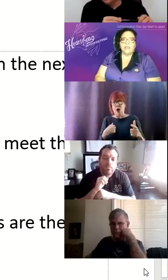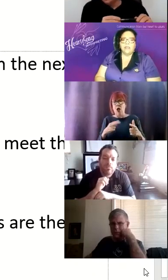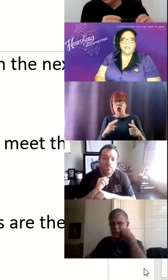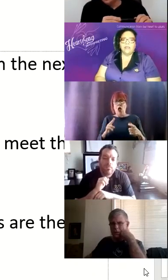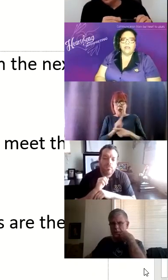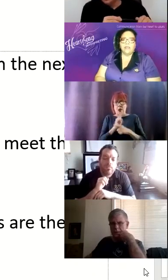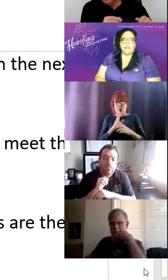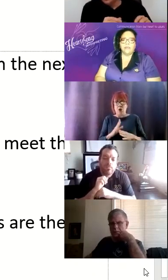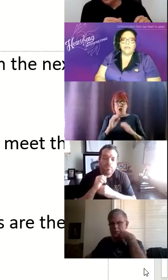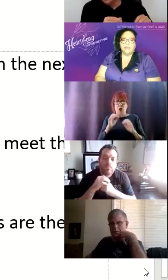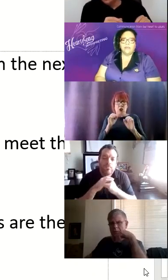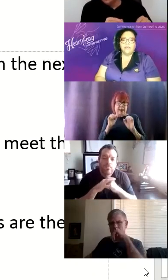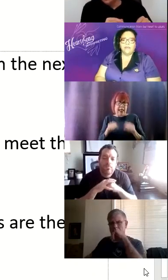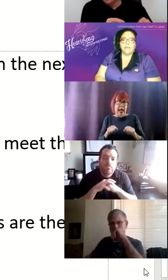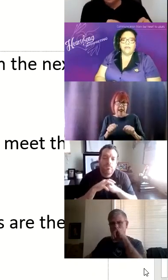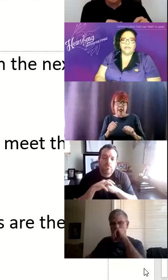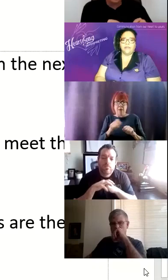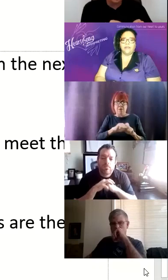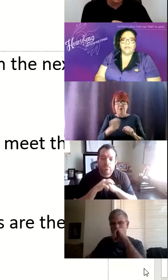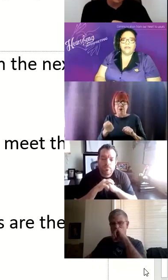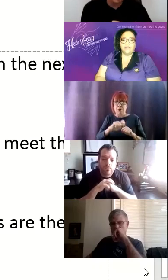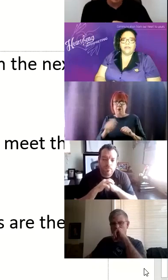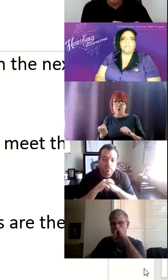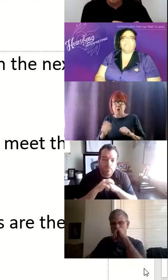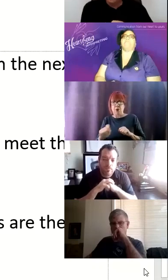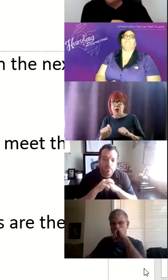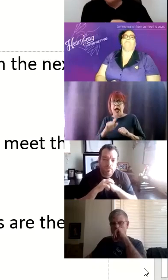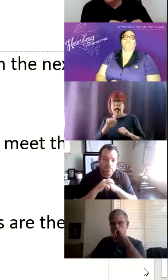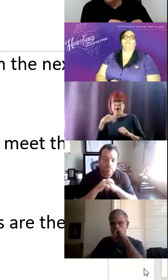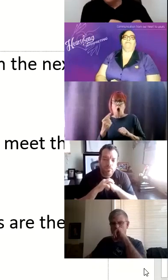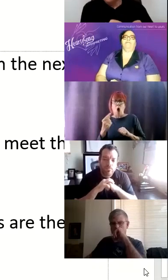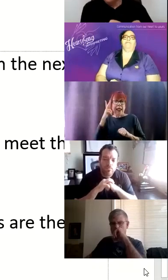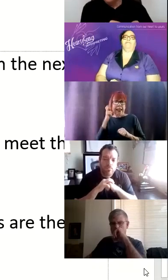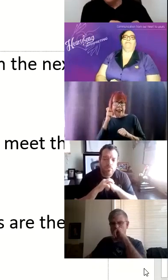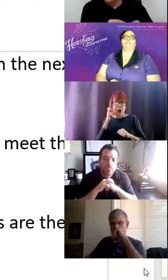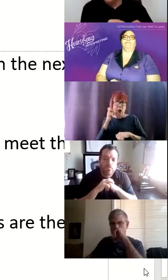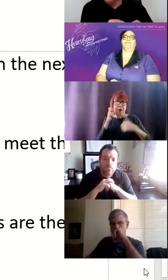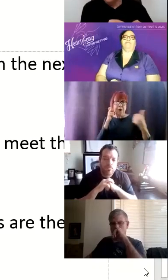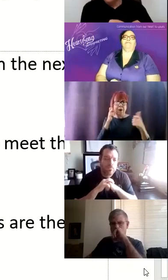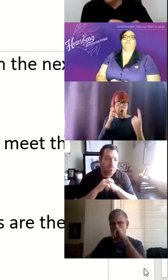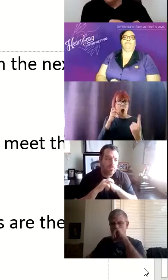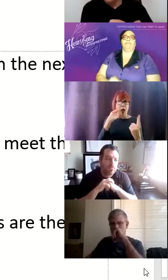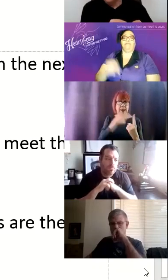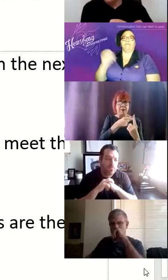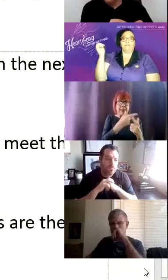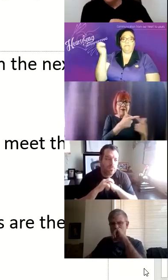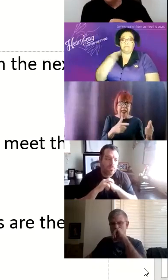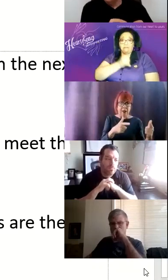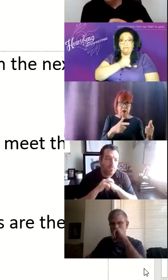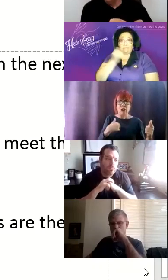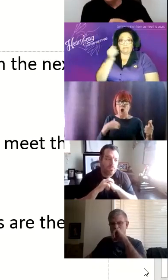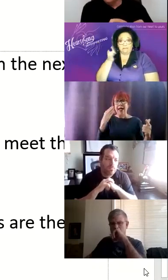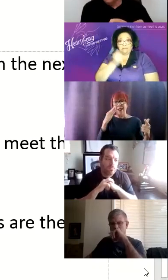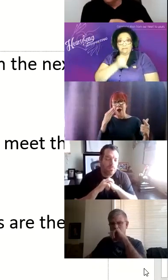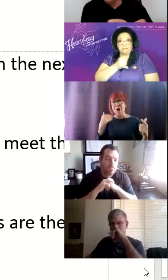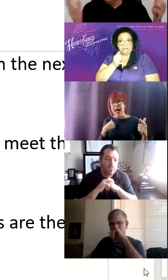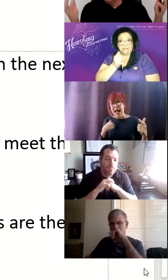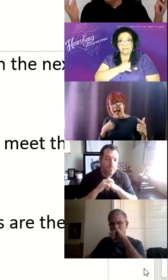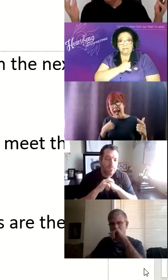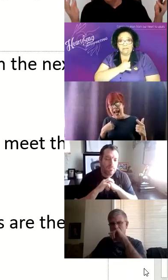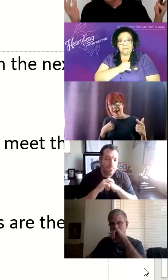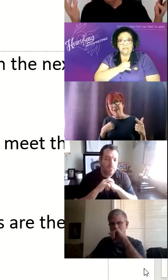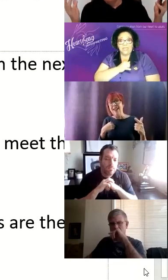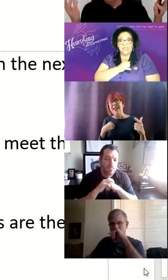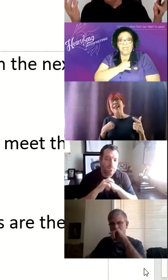language, and you would only hear that language instead of hearing all of the other background. So I know that there's Zoom features that we probably don't even know how to use.